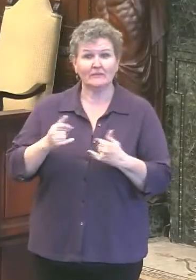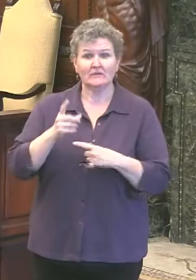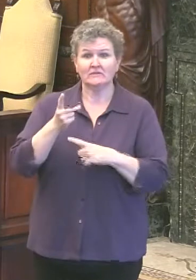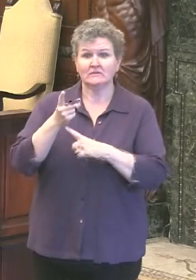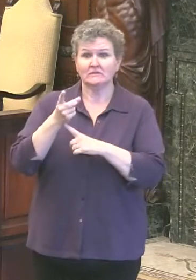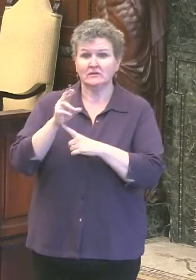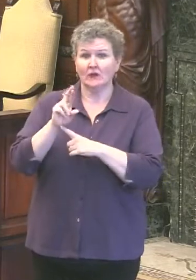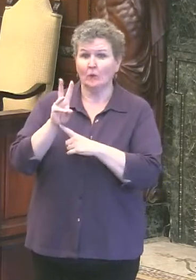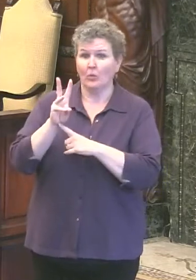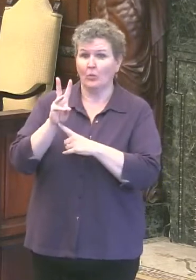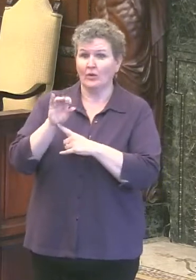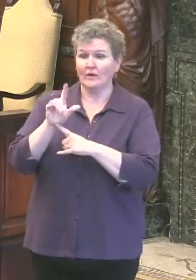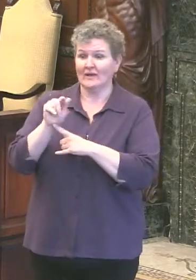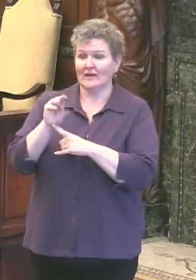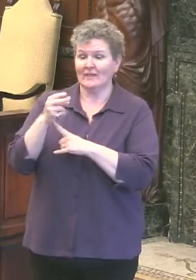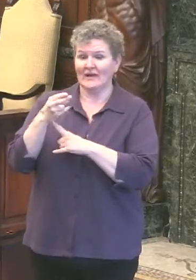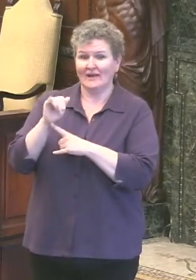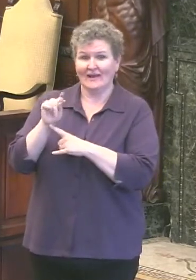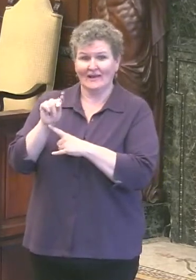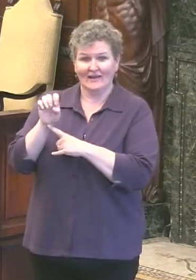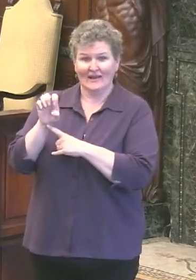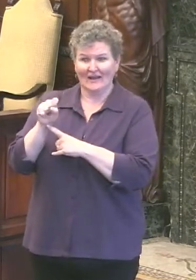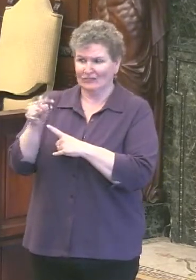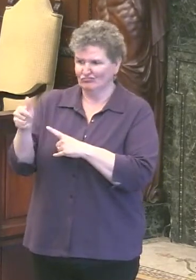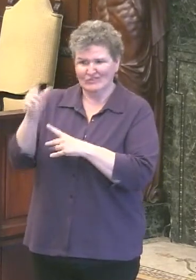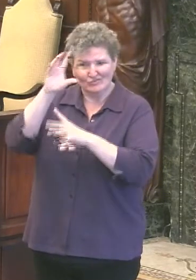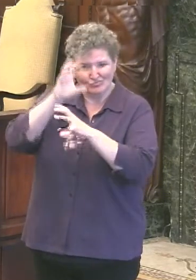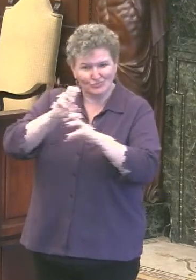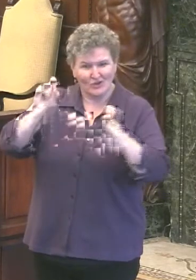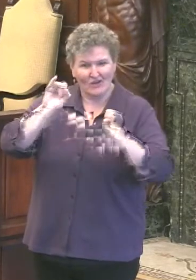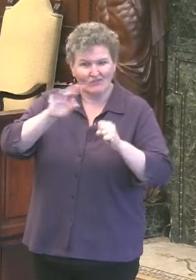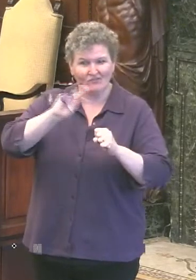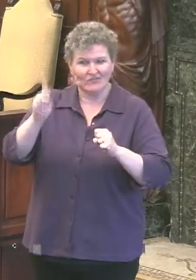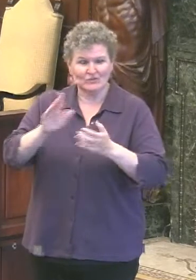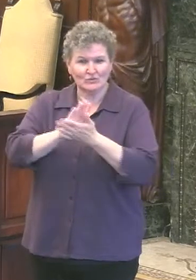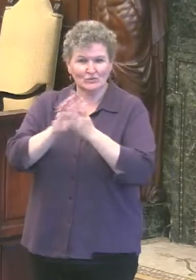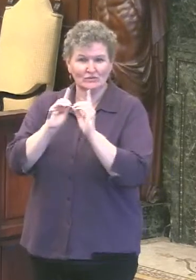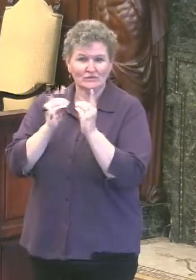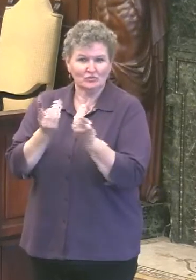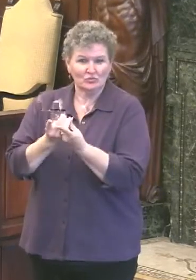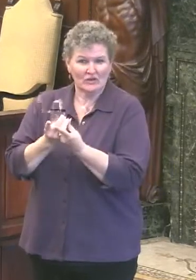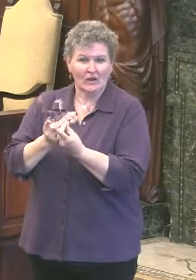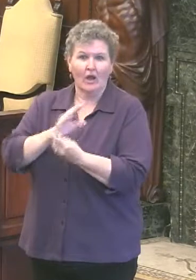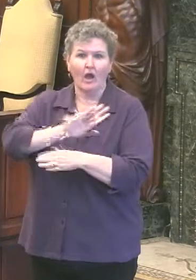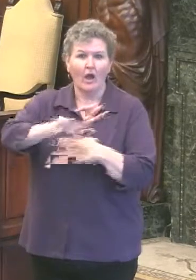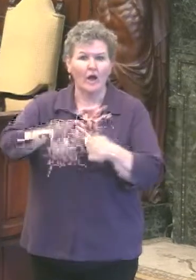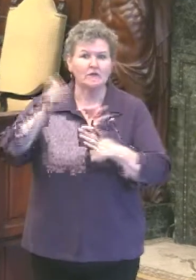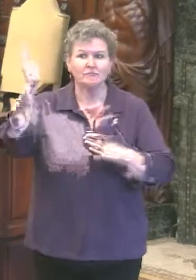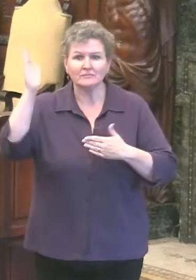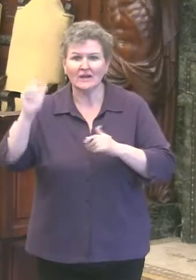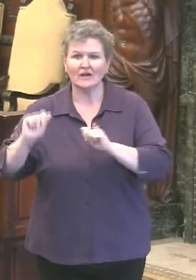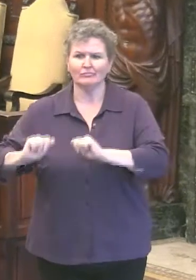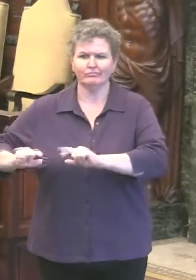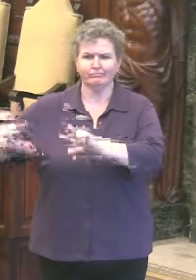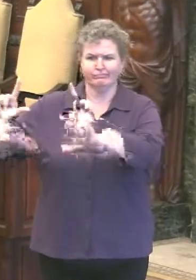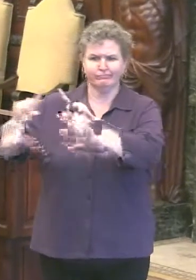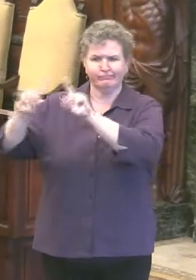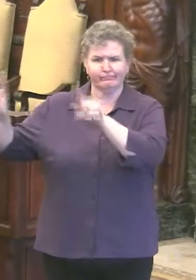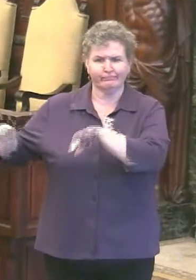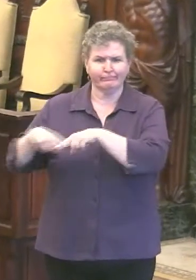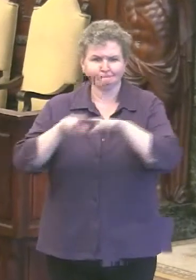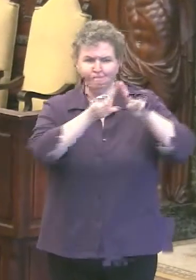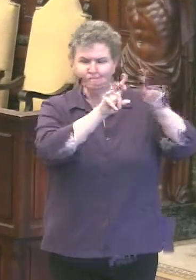the Superintendent of the Philadelphia School District. And all of our speakers are joining the briefing that